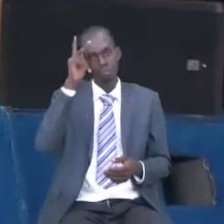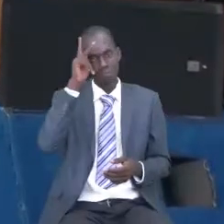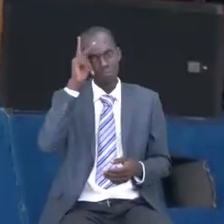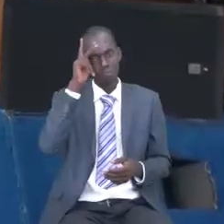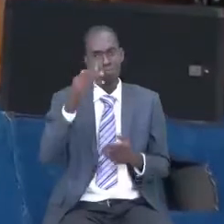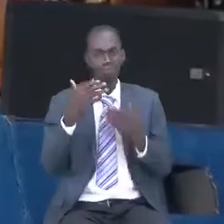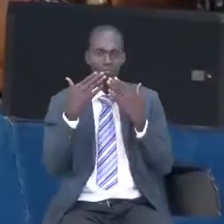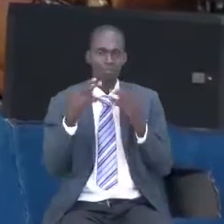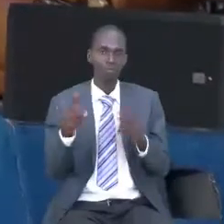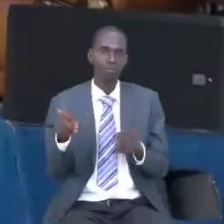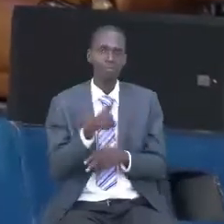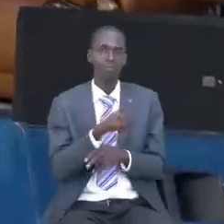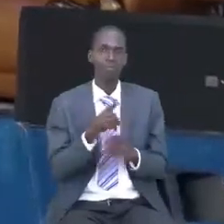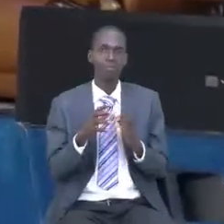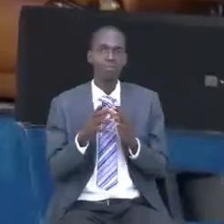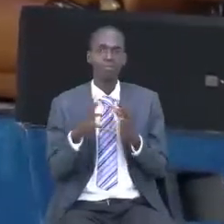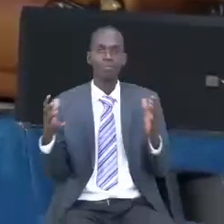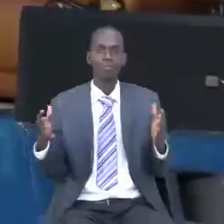Praise the